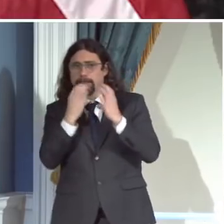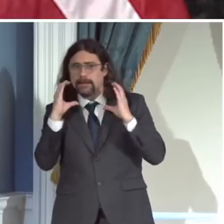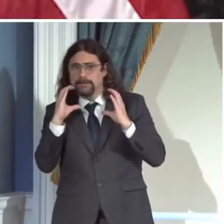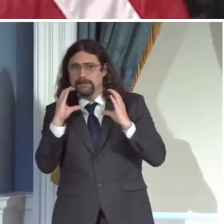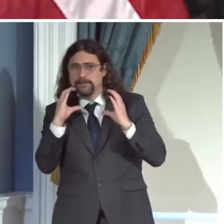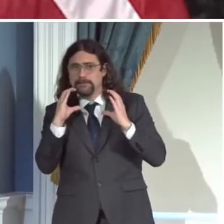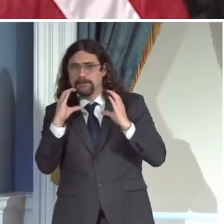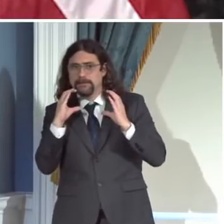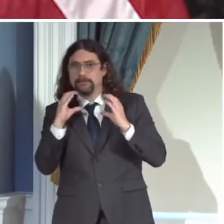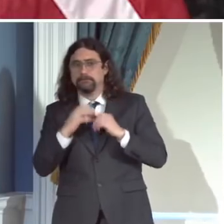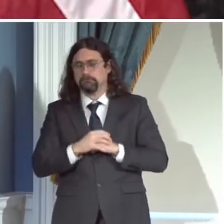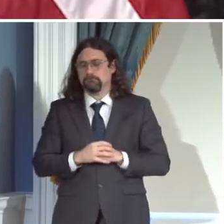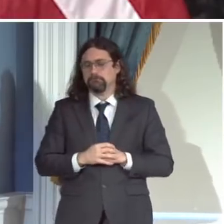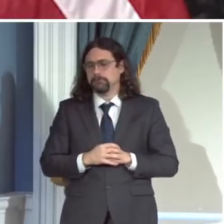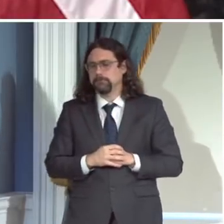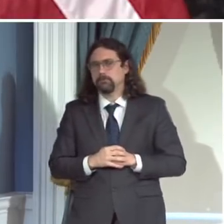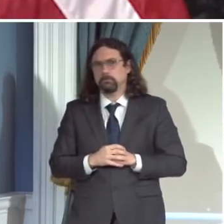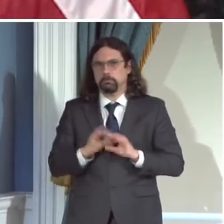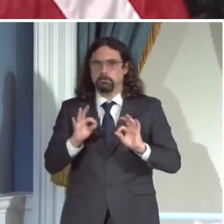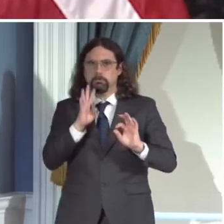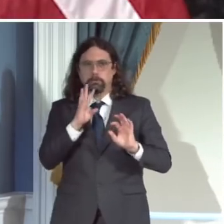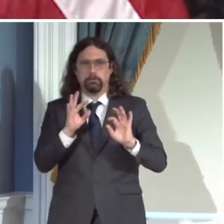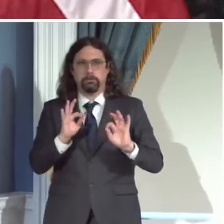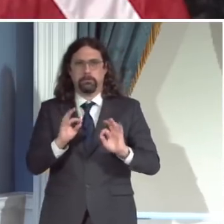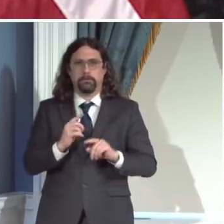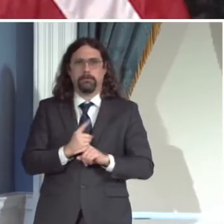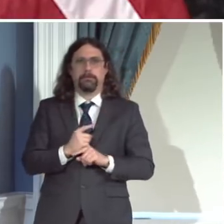the front line. We will have enough of those two categories.